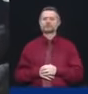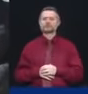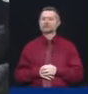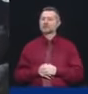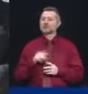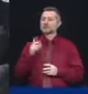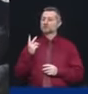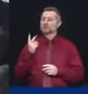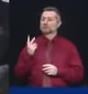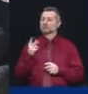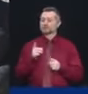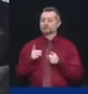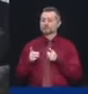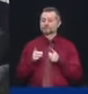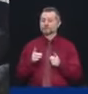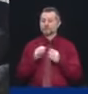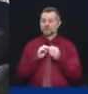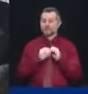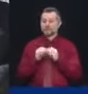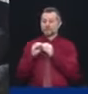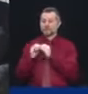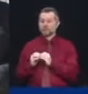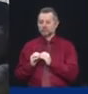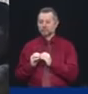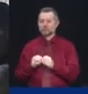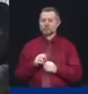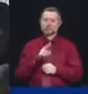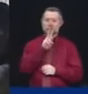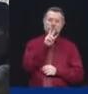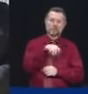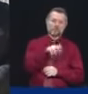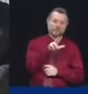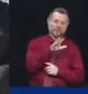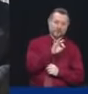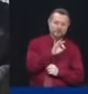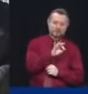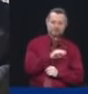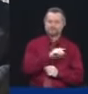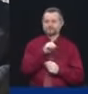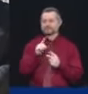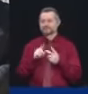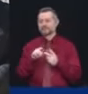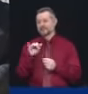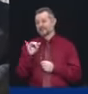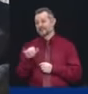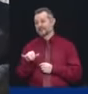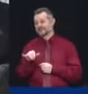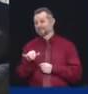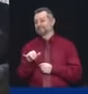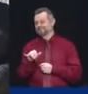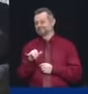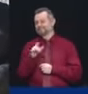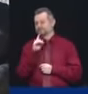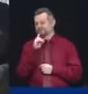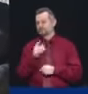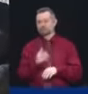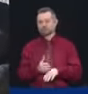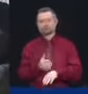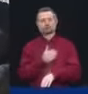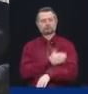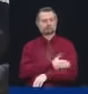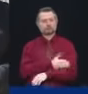facts work together. 2.39 is a great progress on